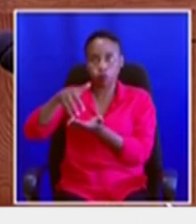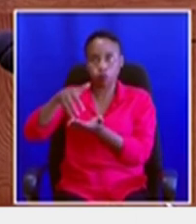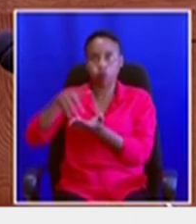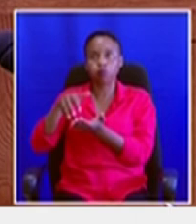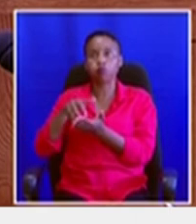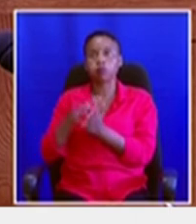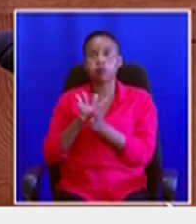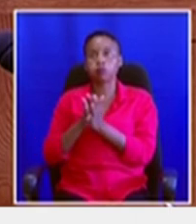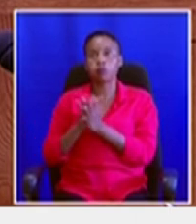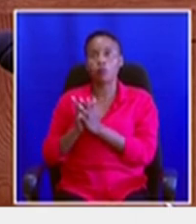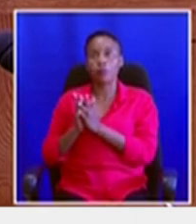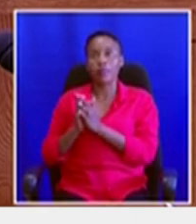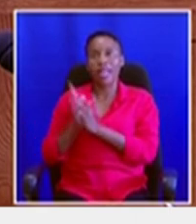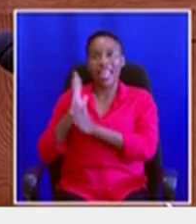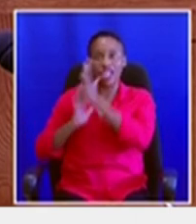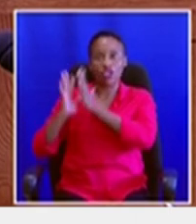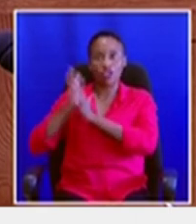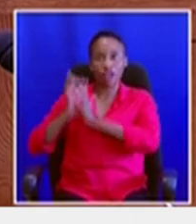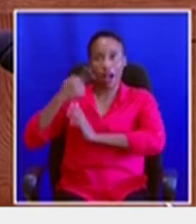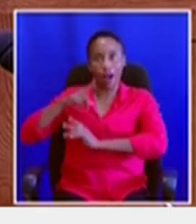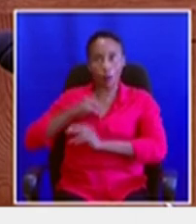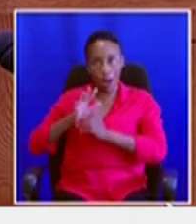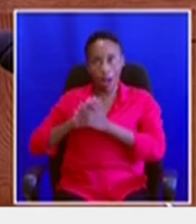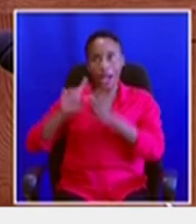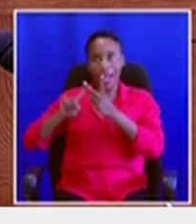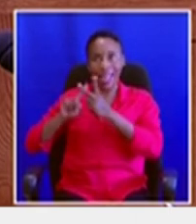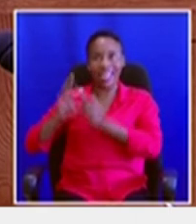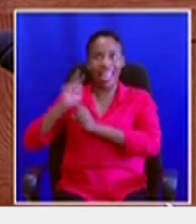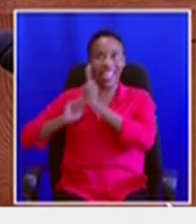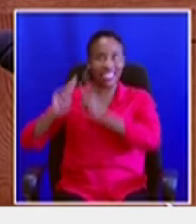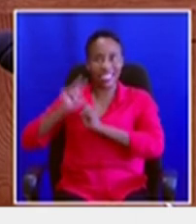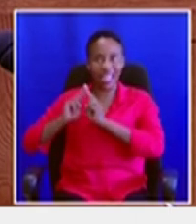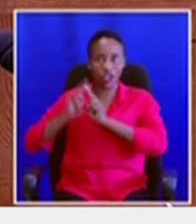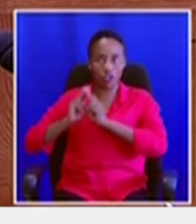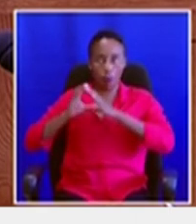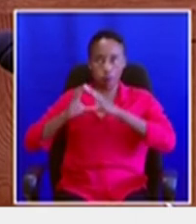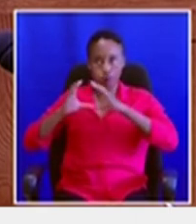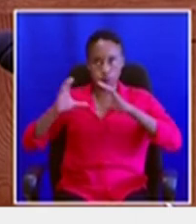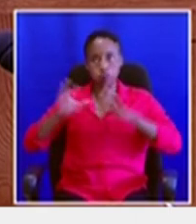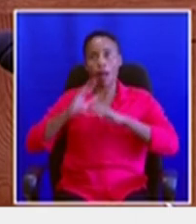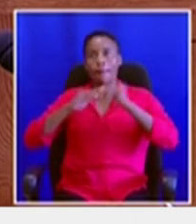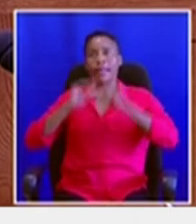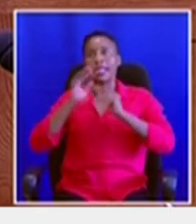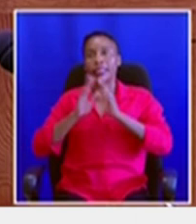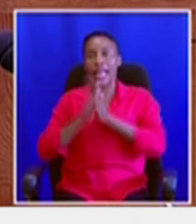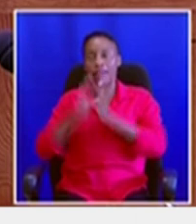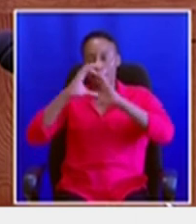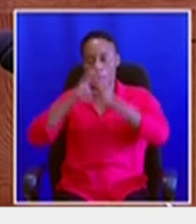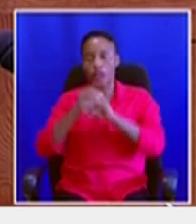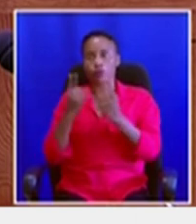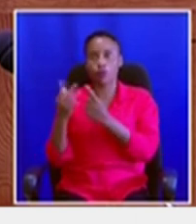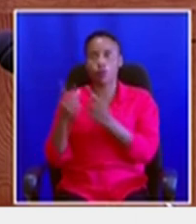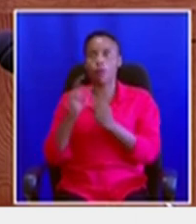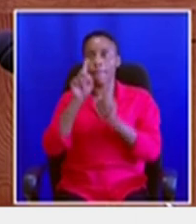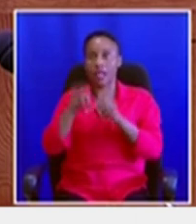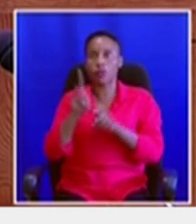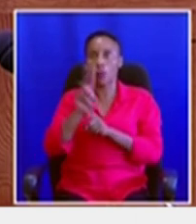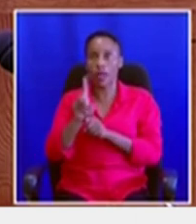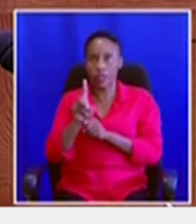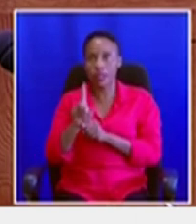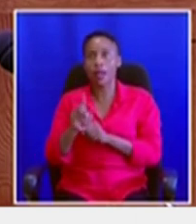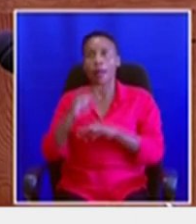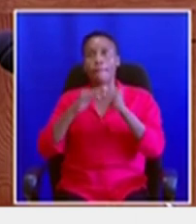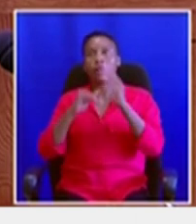and enduring heritage as we focus on what must be done, building a